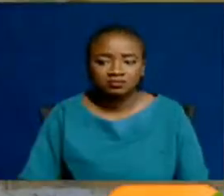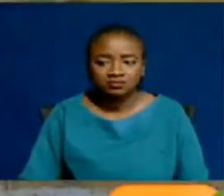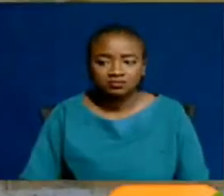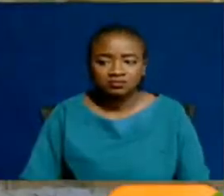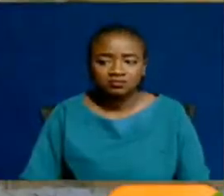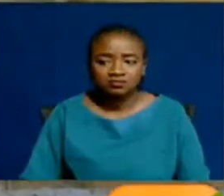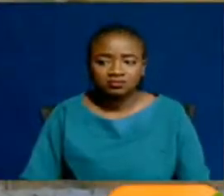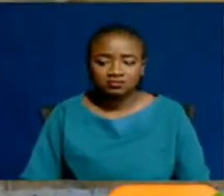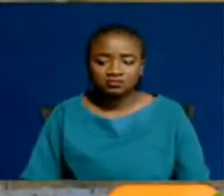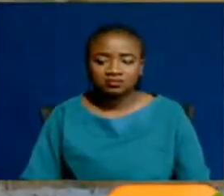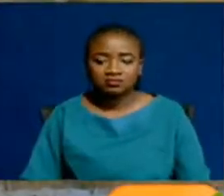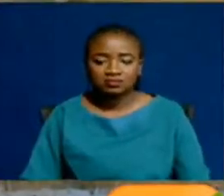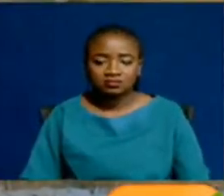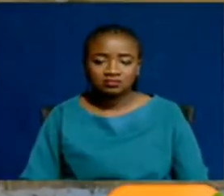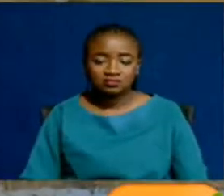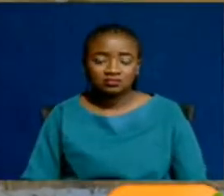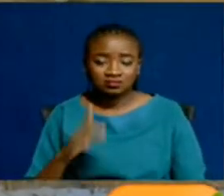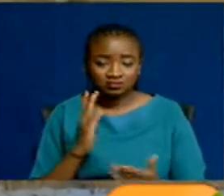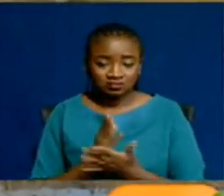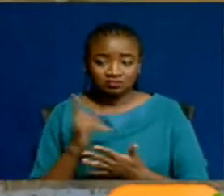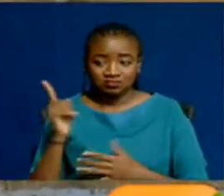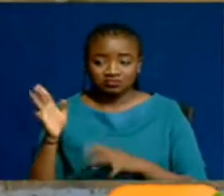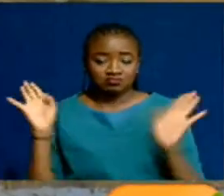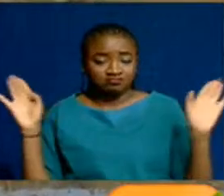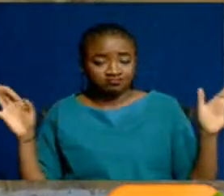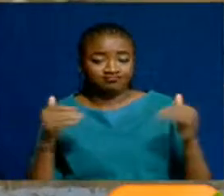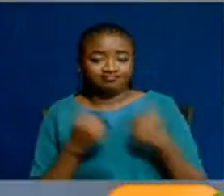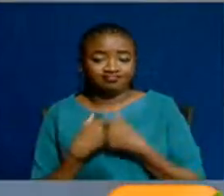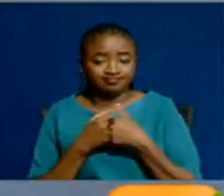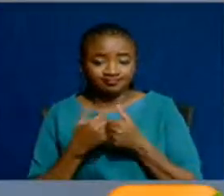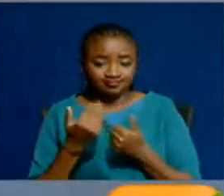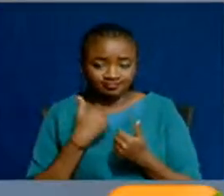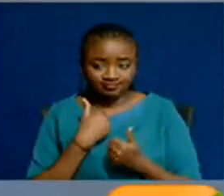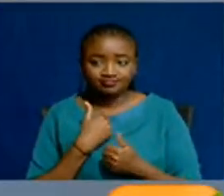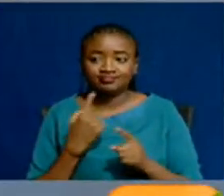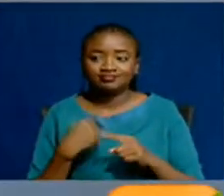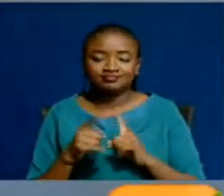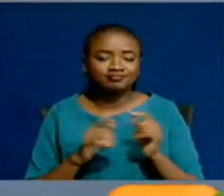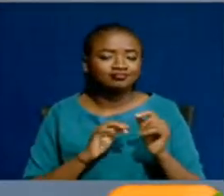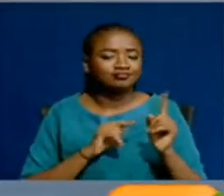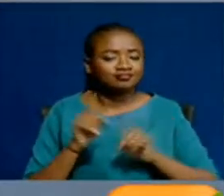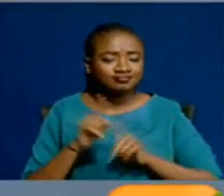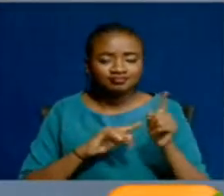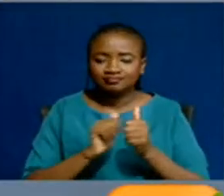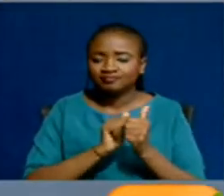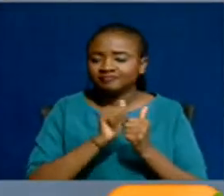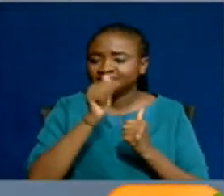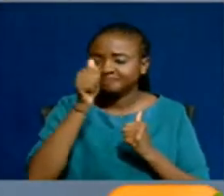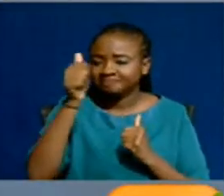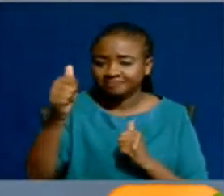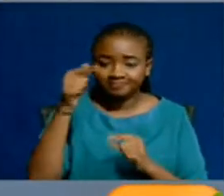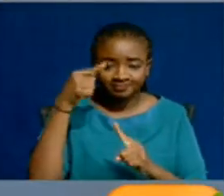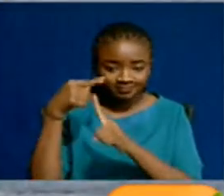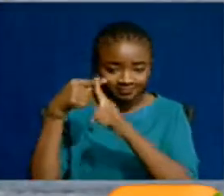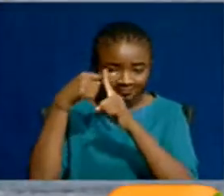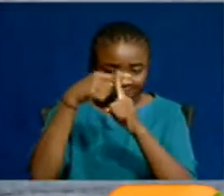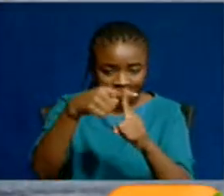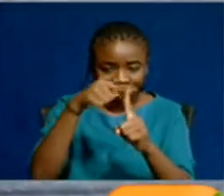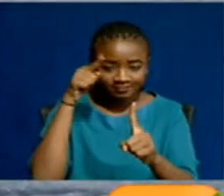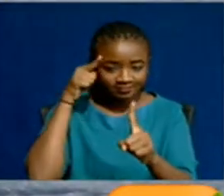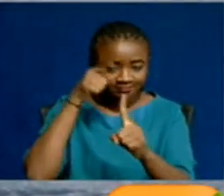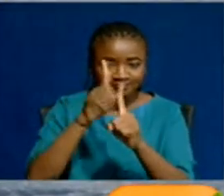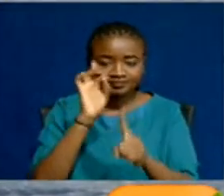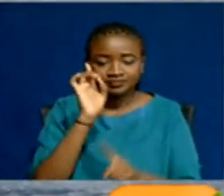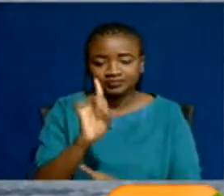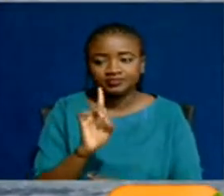Despite the immense challenges they face, these birds travel vast distances with unwavering purpose.